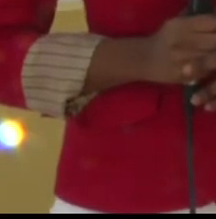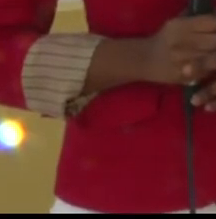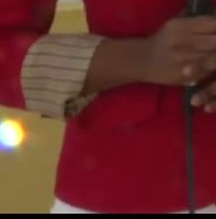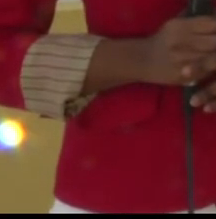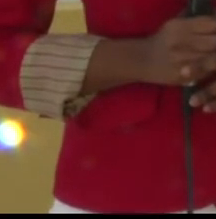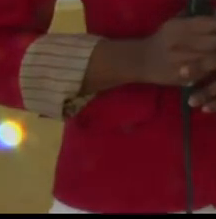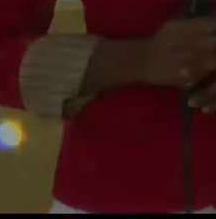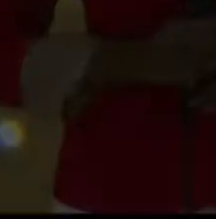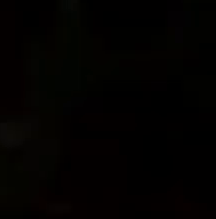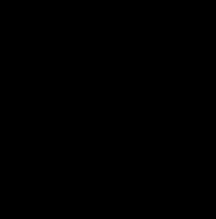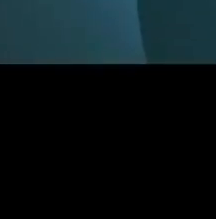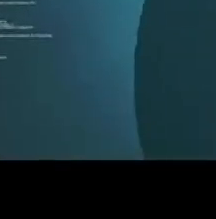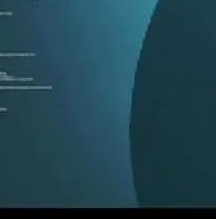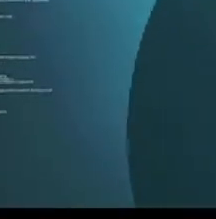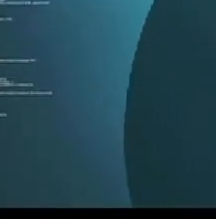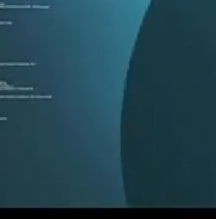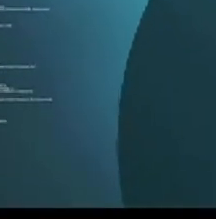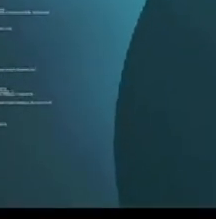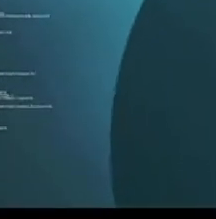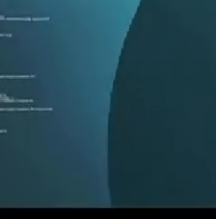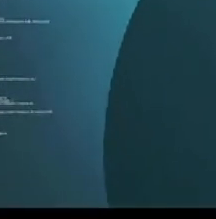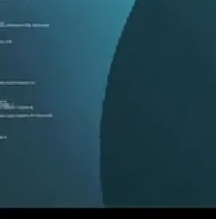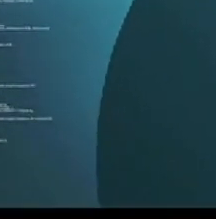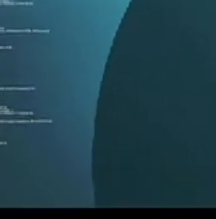Bahamas Tonight.